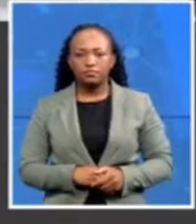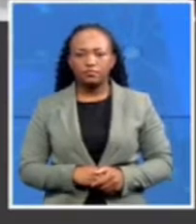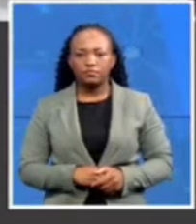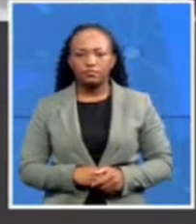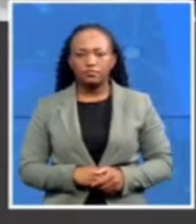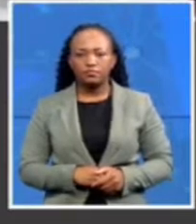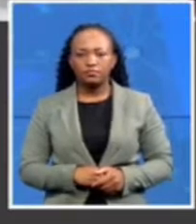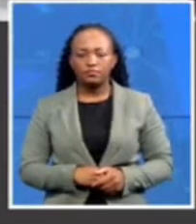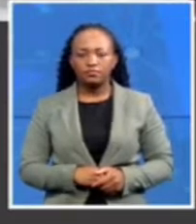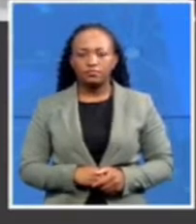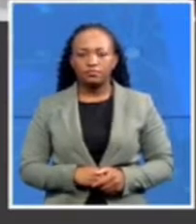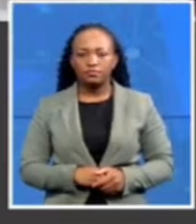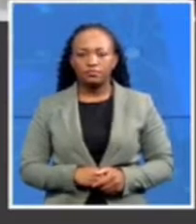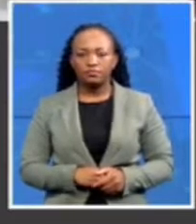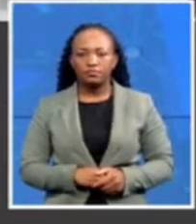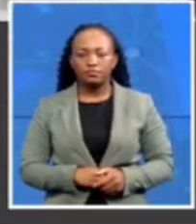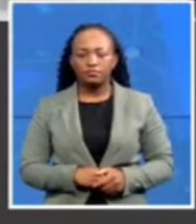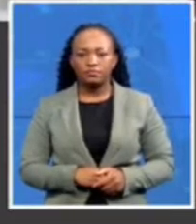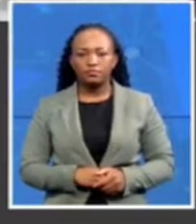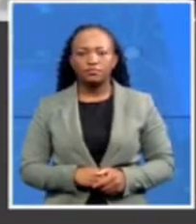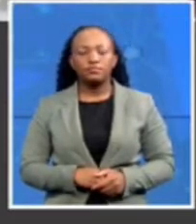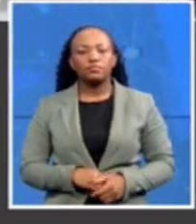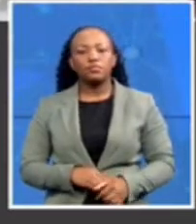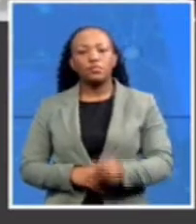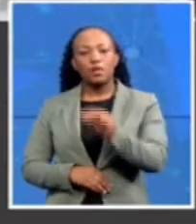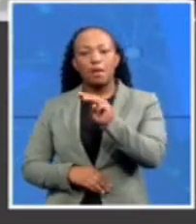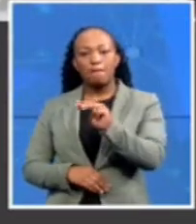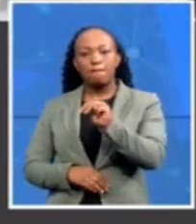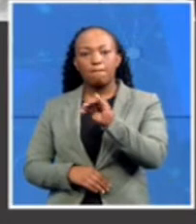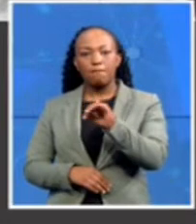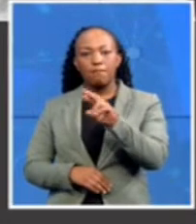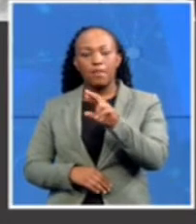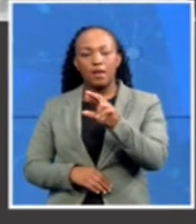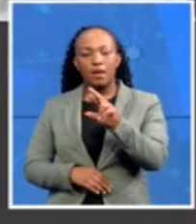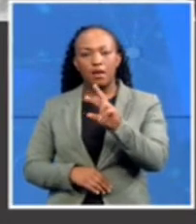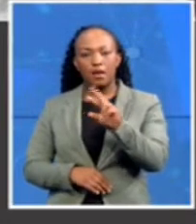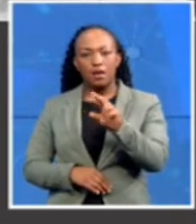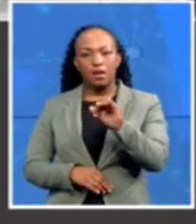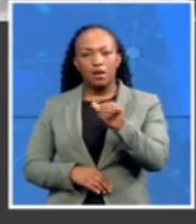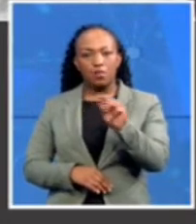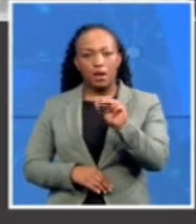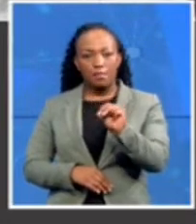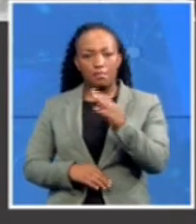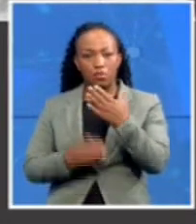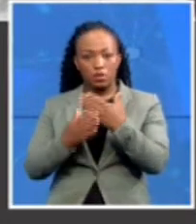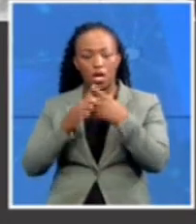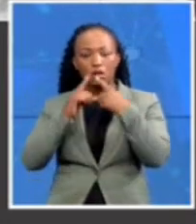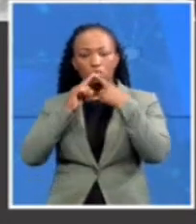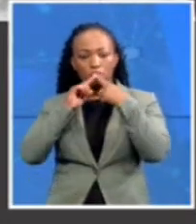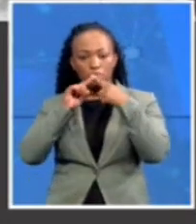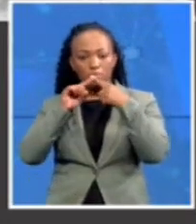Mariam Issa, are you able to unmute and grace us with your questions?